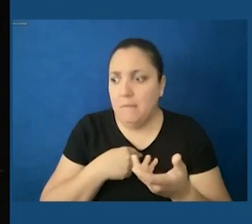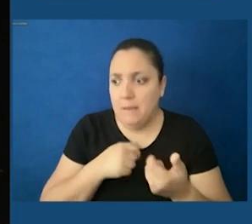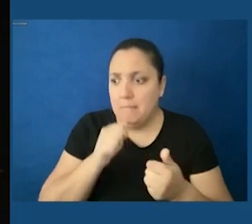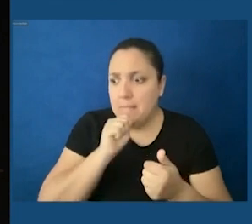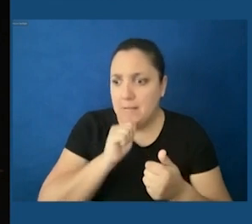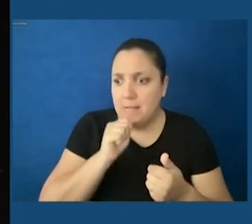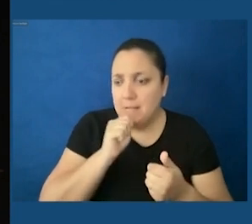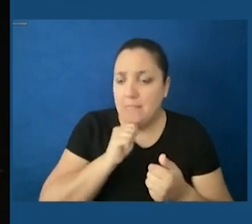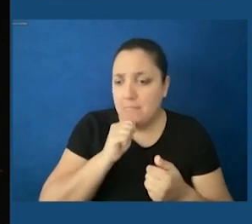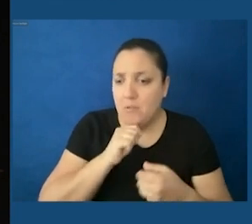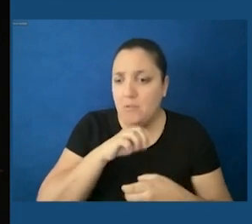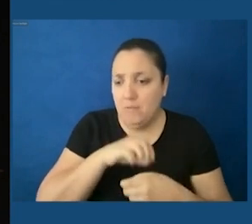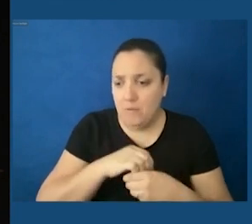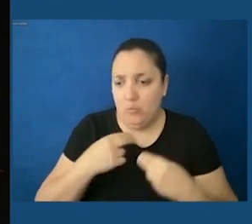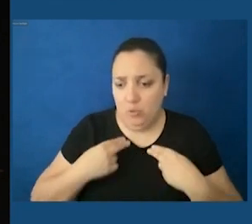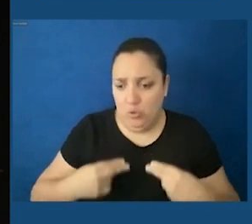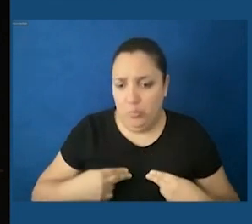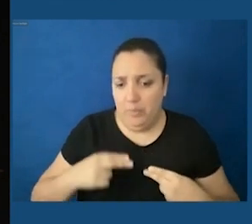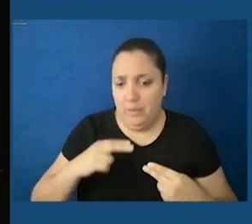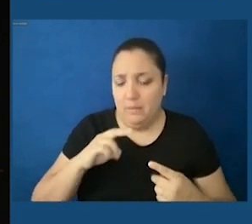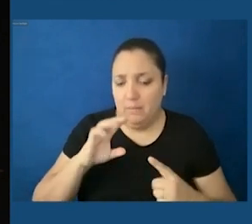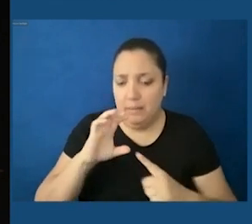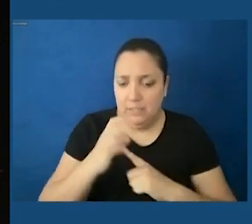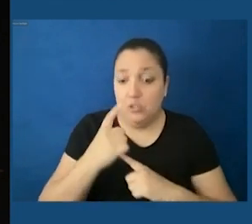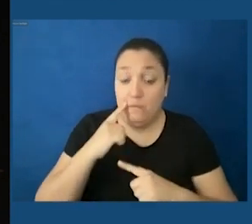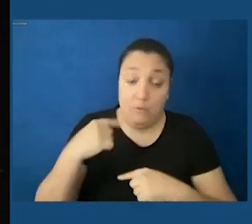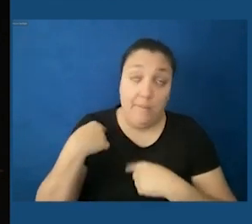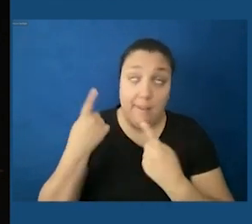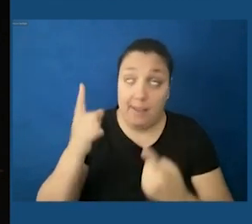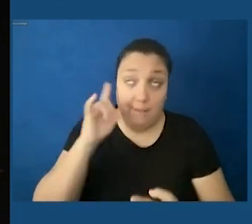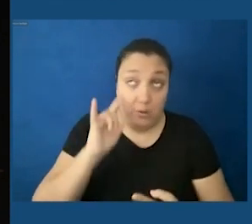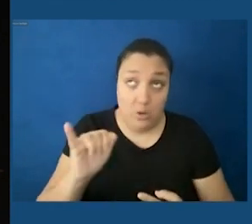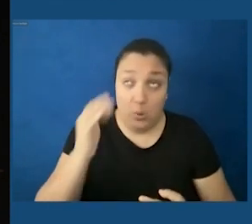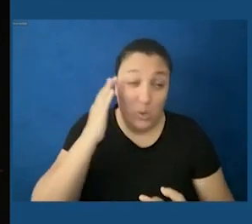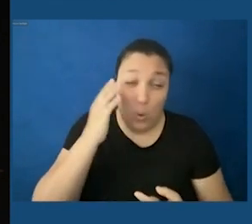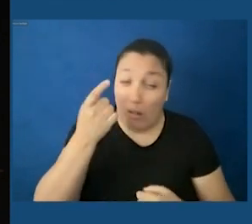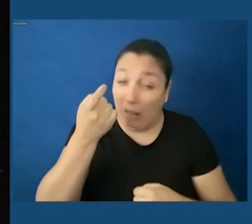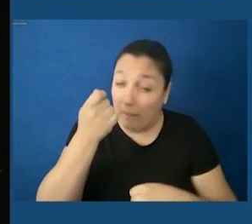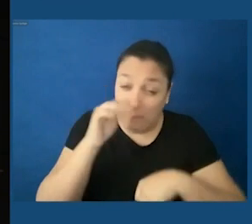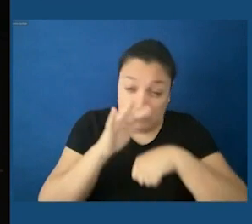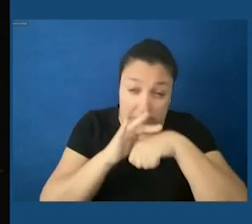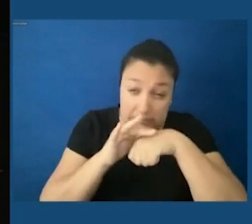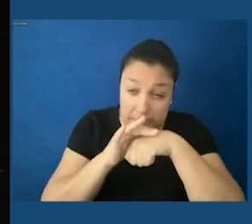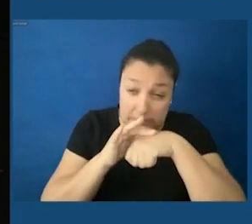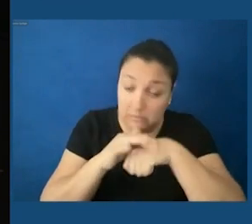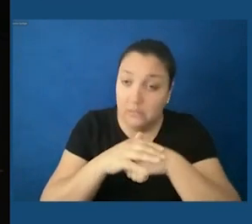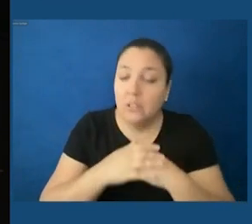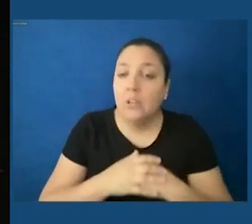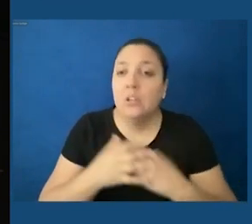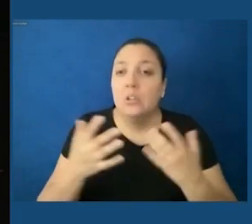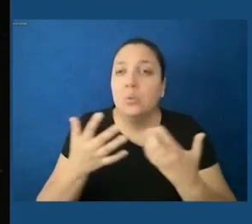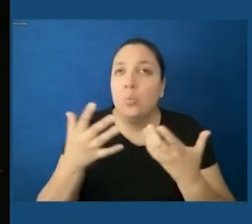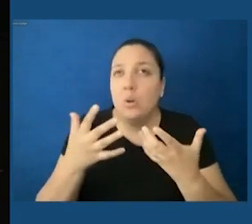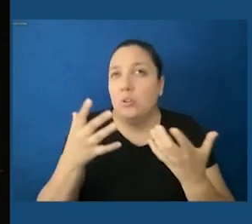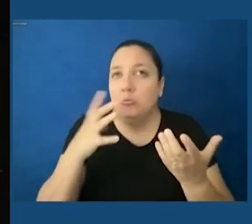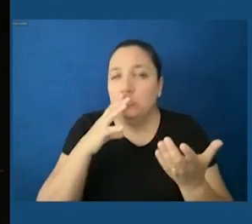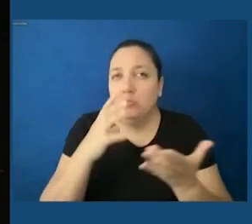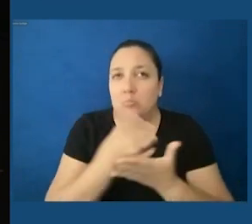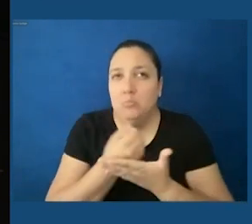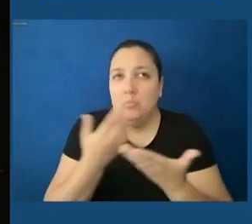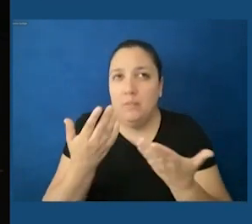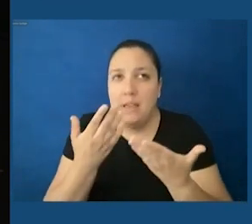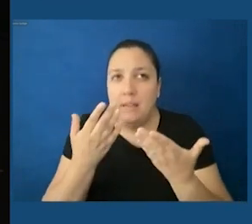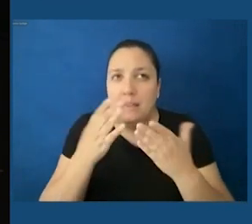forever. And we know too little about it. And we're trying to harness what we do know from the sort of siloed places in